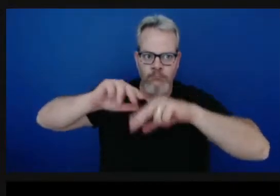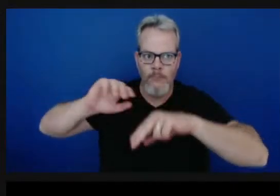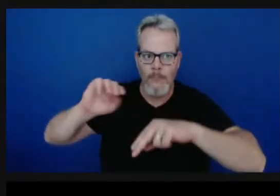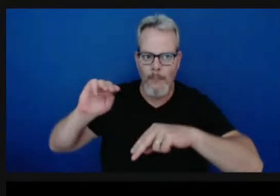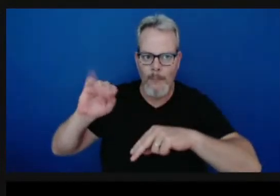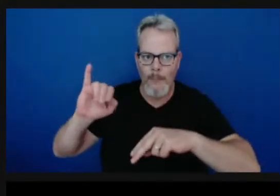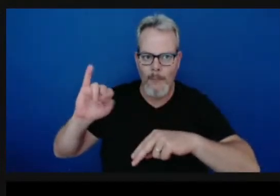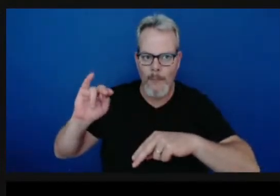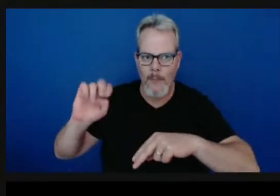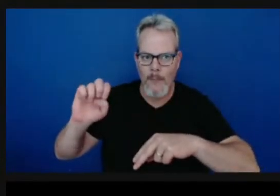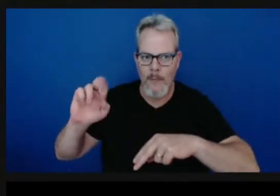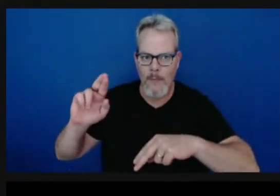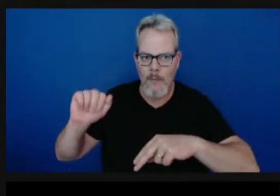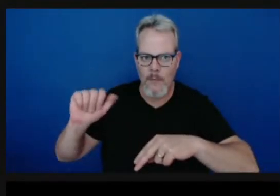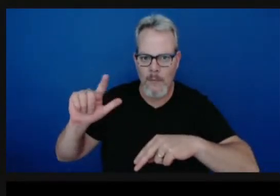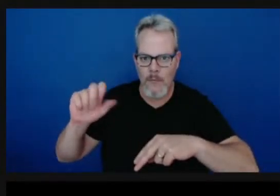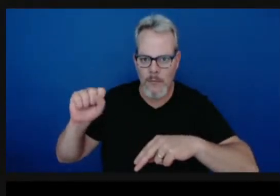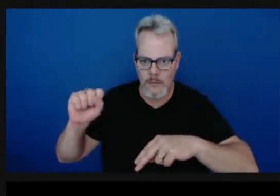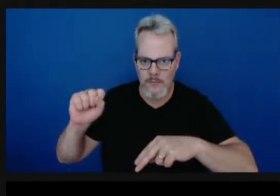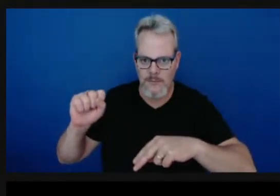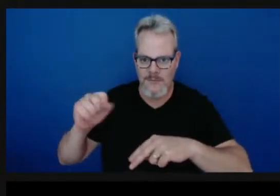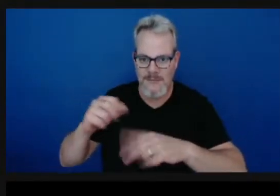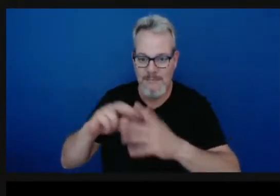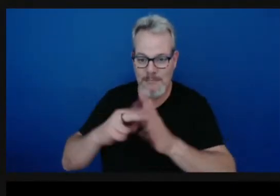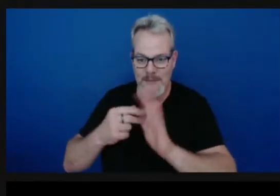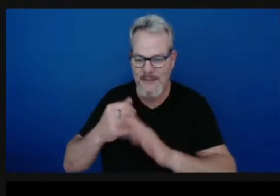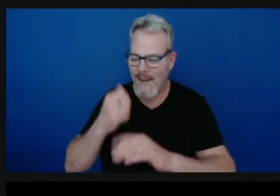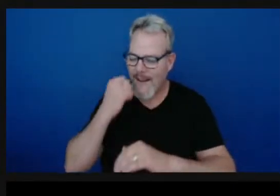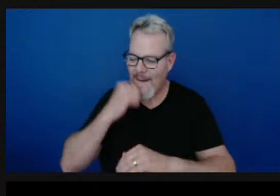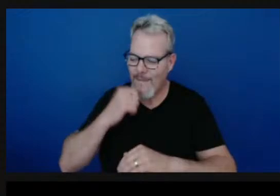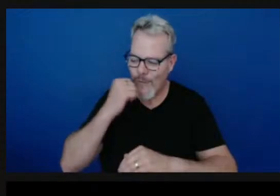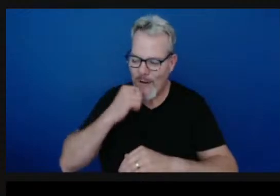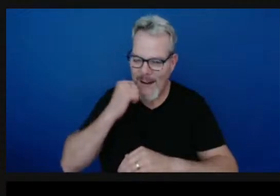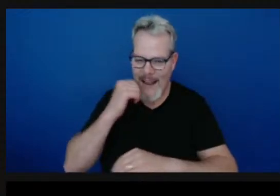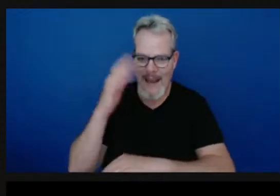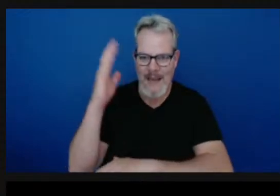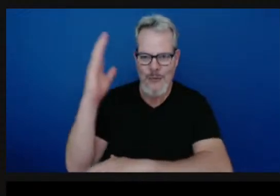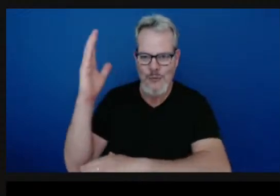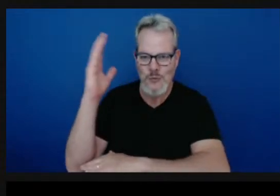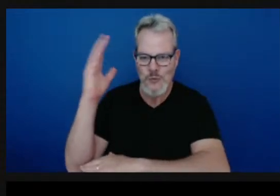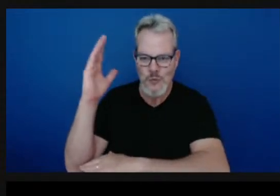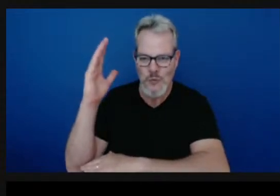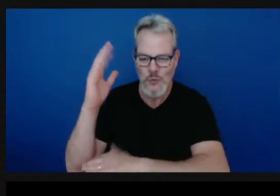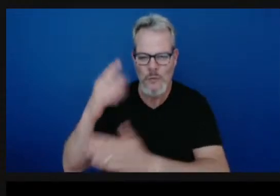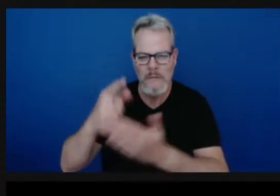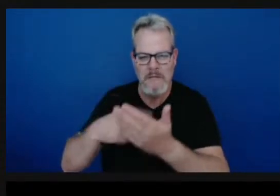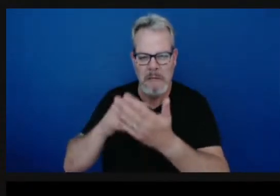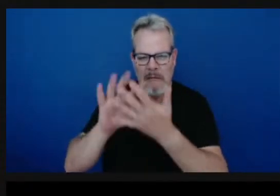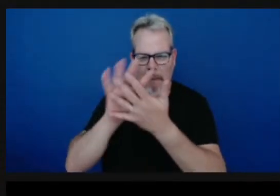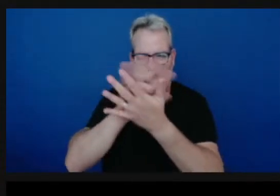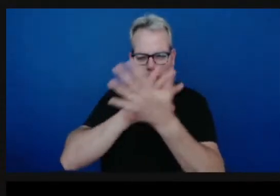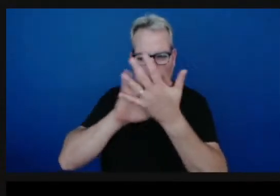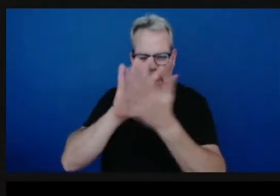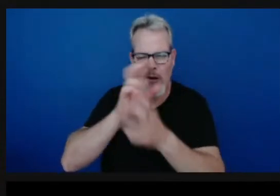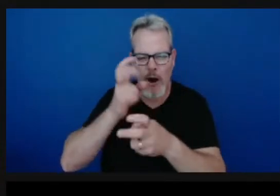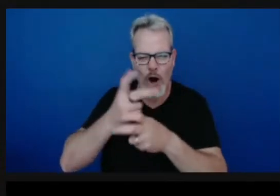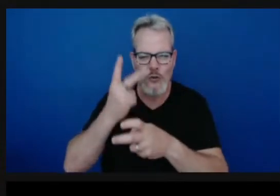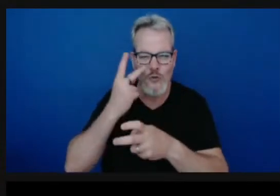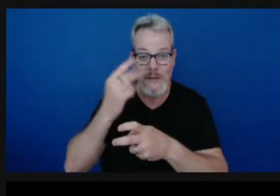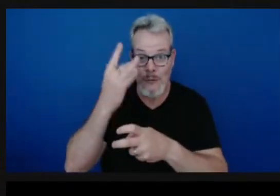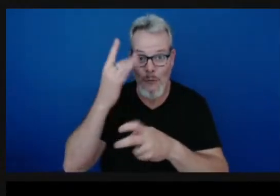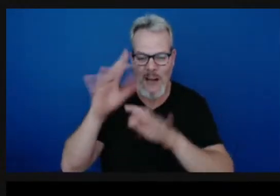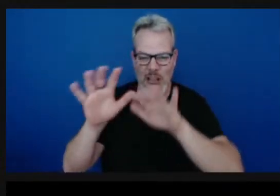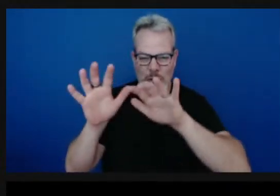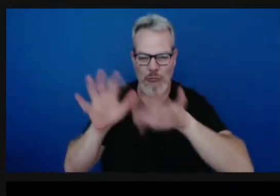picked out an image from about noon every day. There have been a lot of rainy days, so sometimes these images are a little blurry. But overall, you can see this pattern of